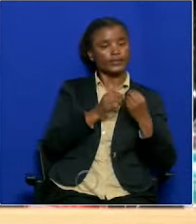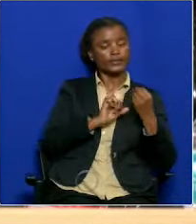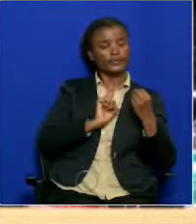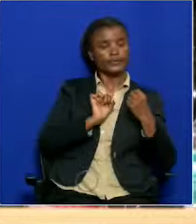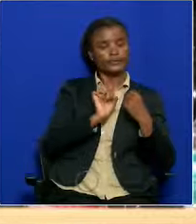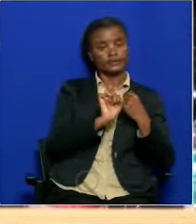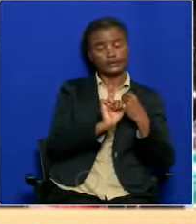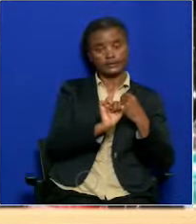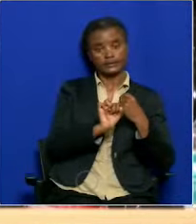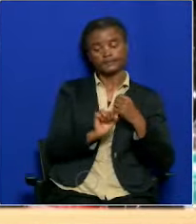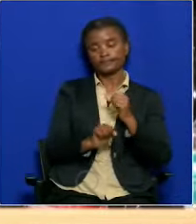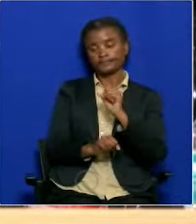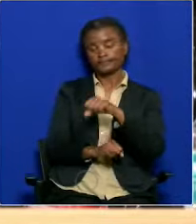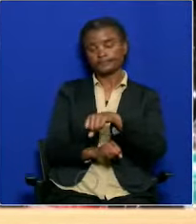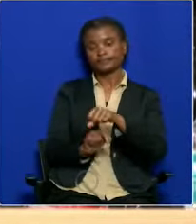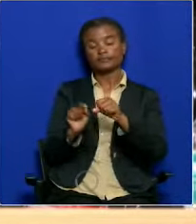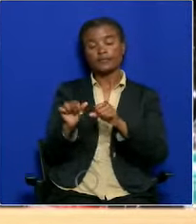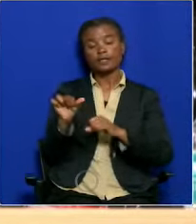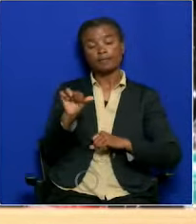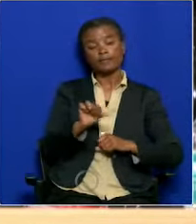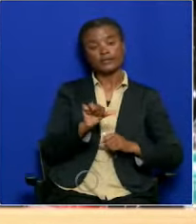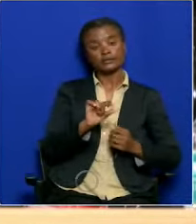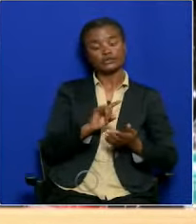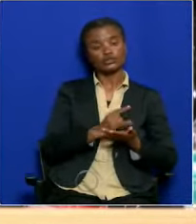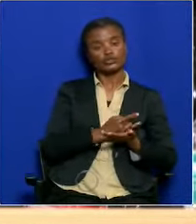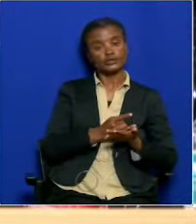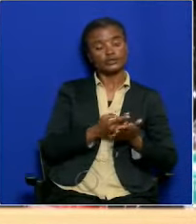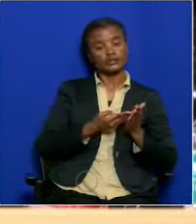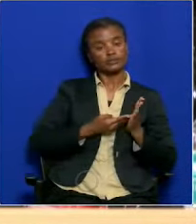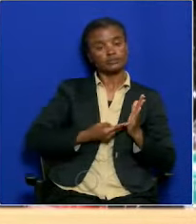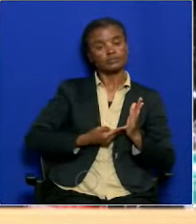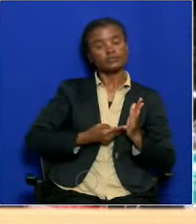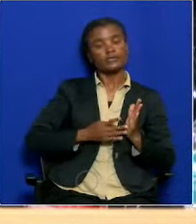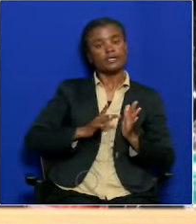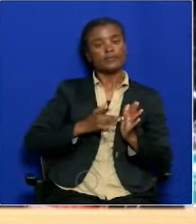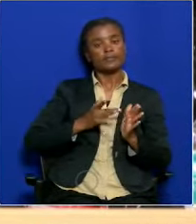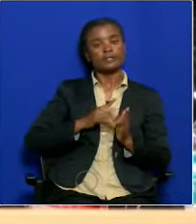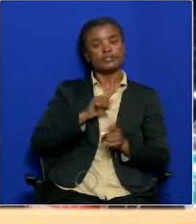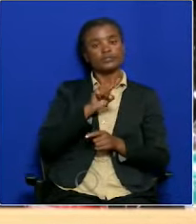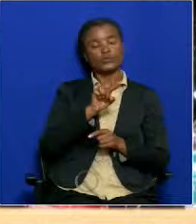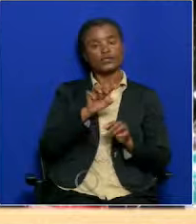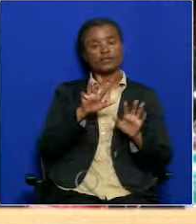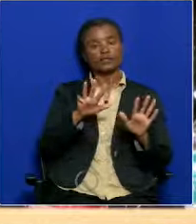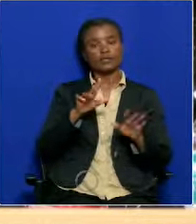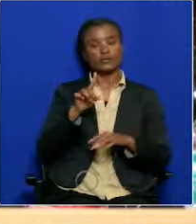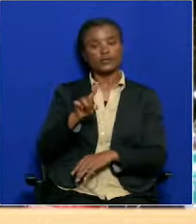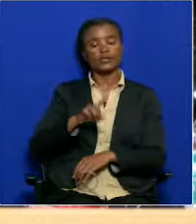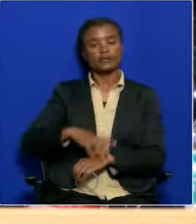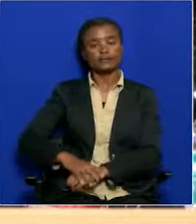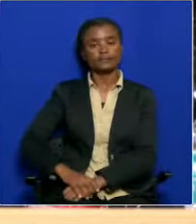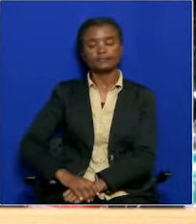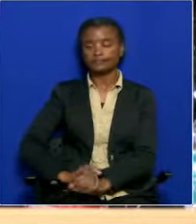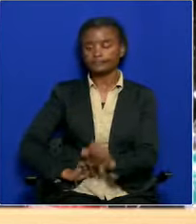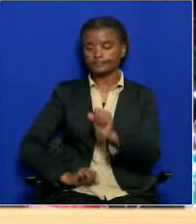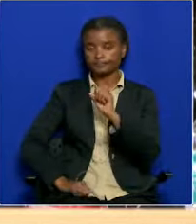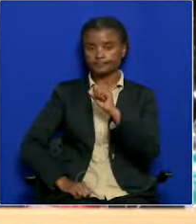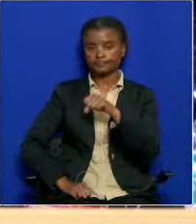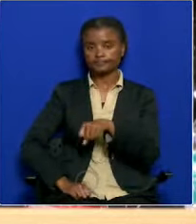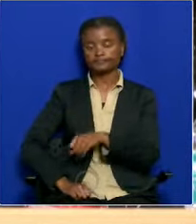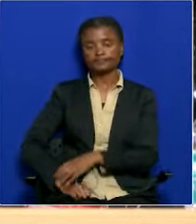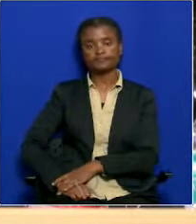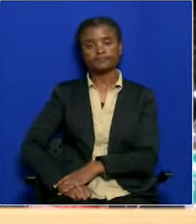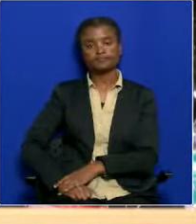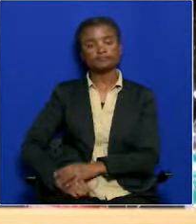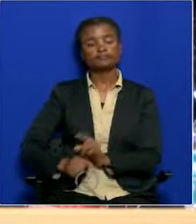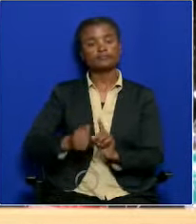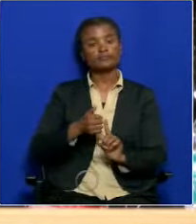to the chat, so we're still on page 191. Yes. Sergeant Nkosi responds